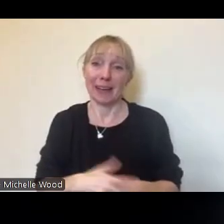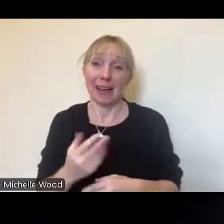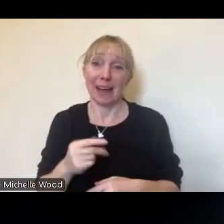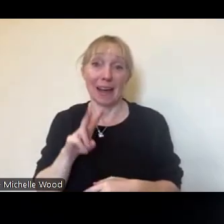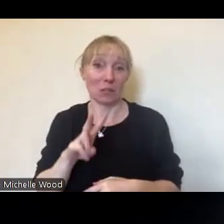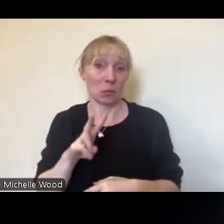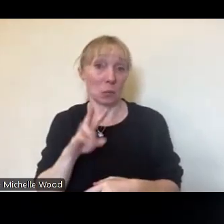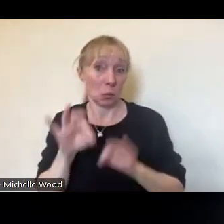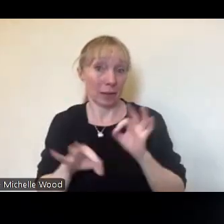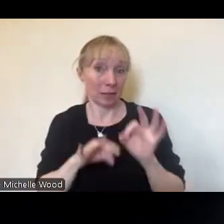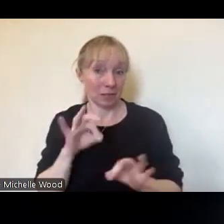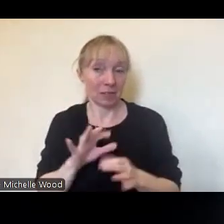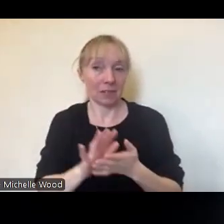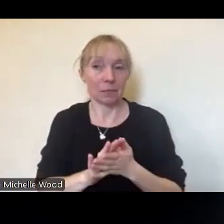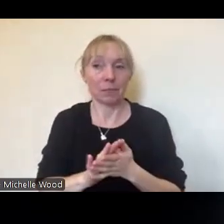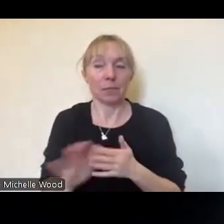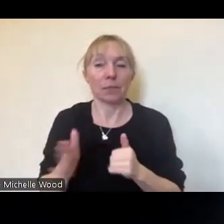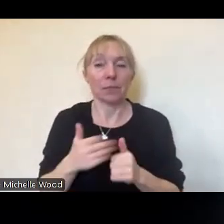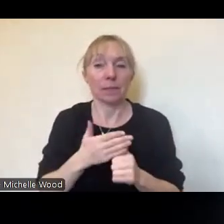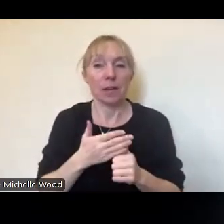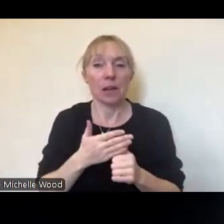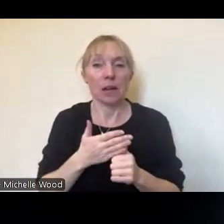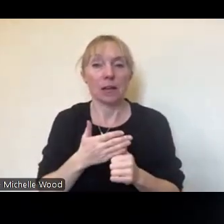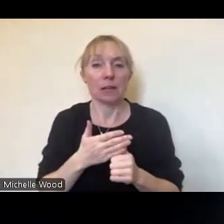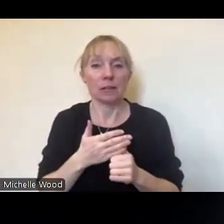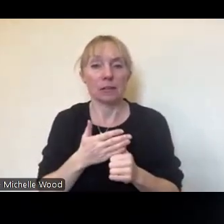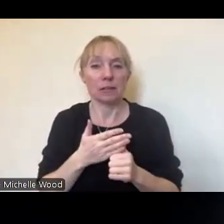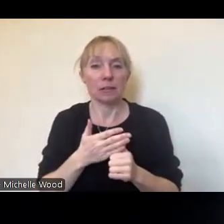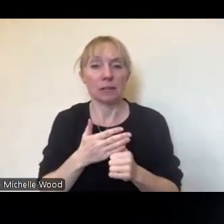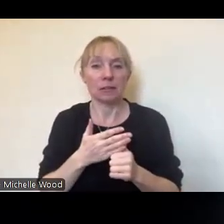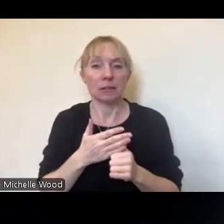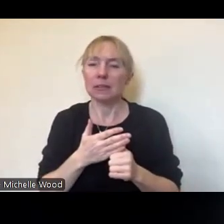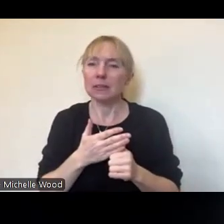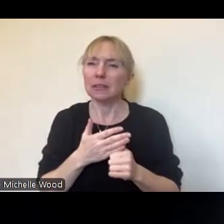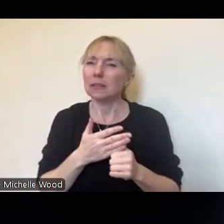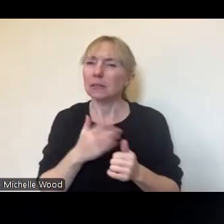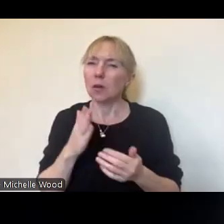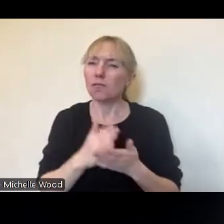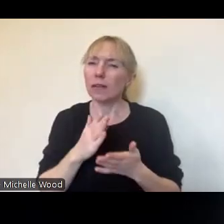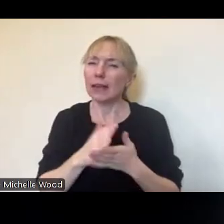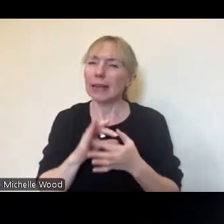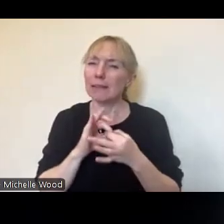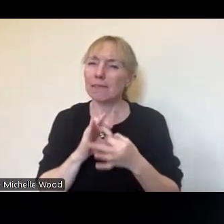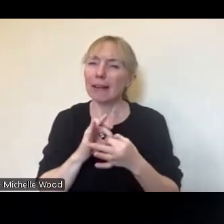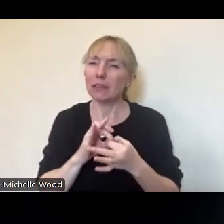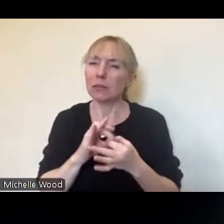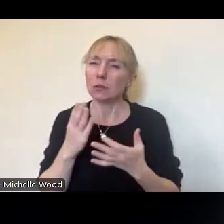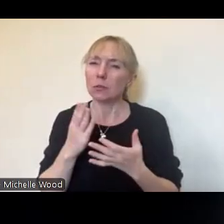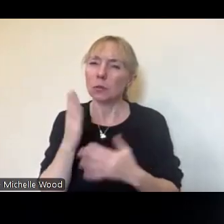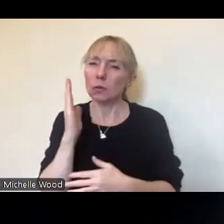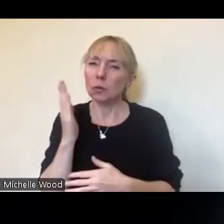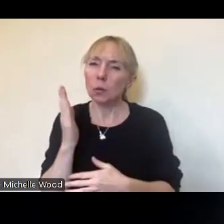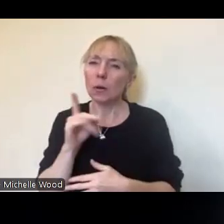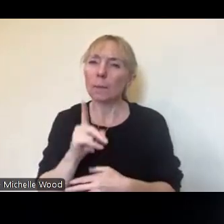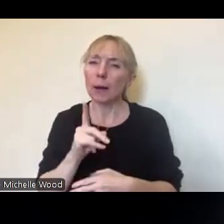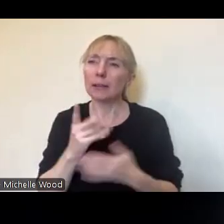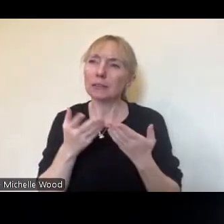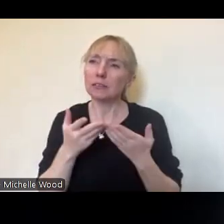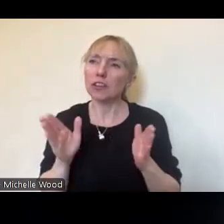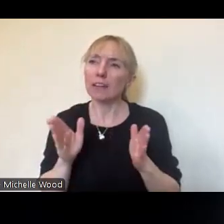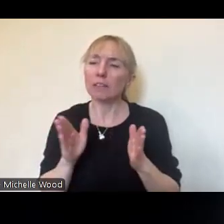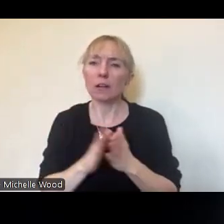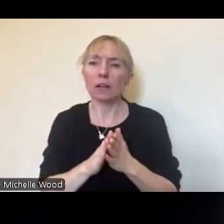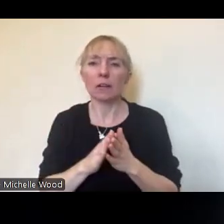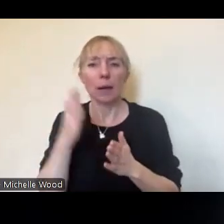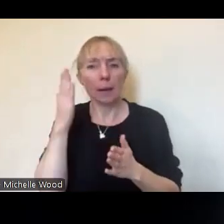The first being not especially relevant to the talk that you've just given, but it's just a general question about